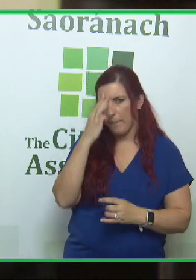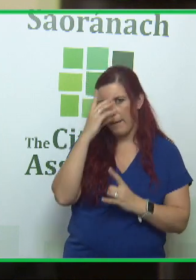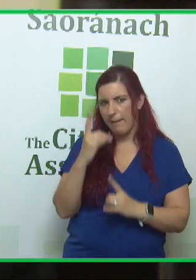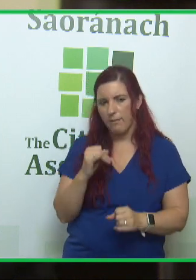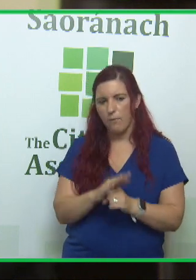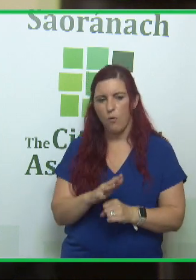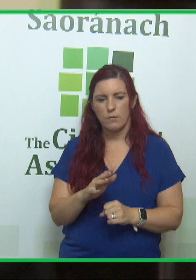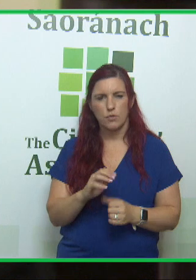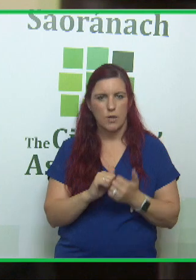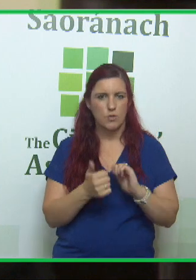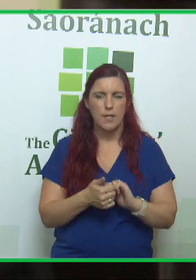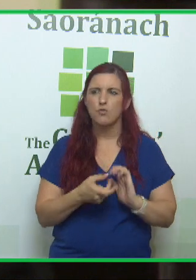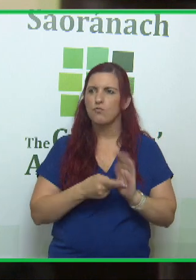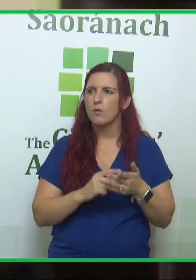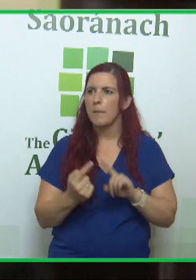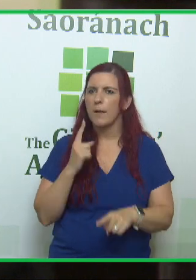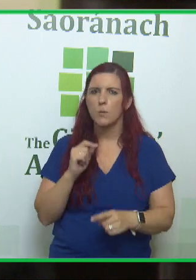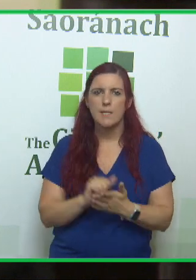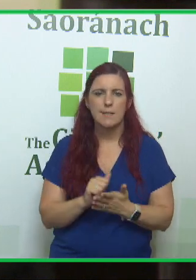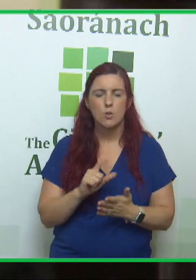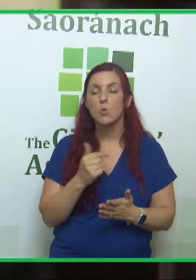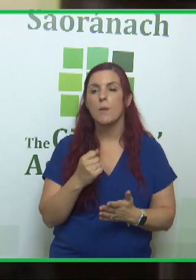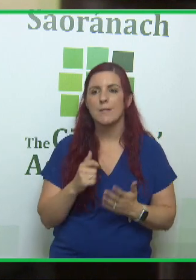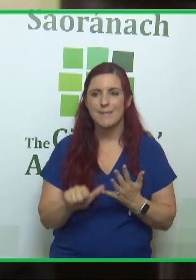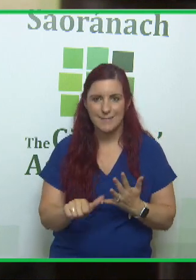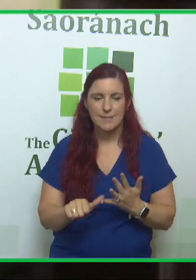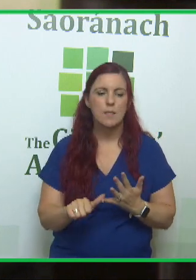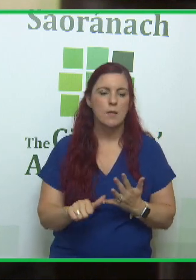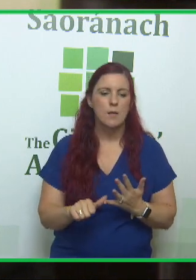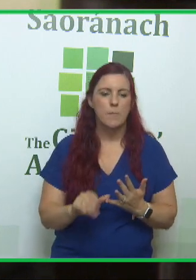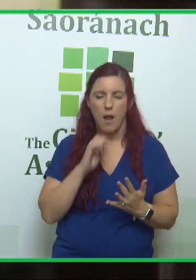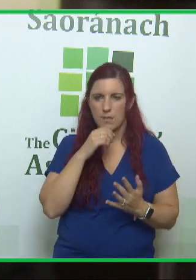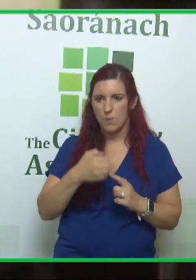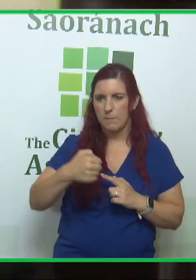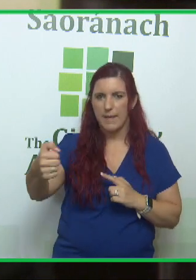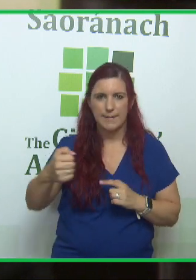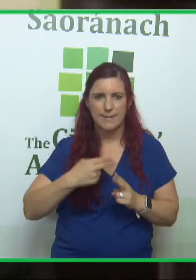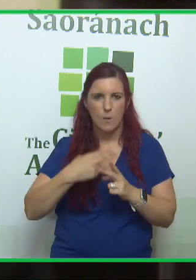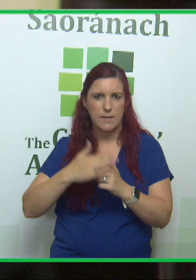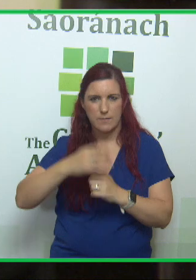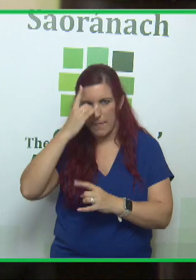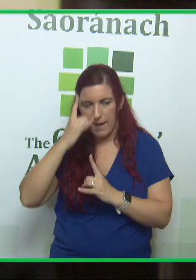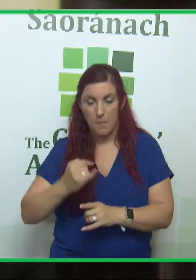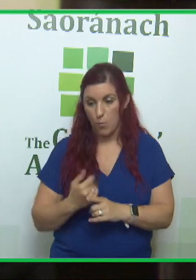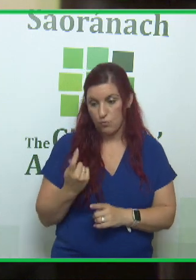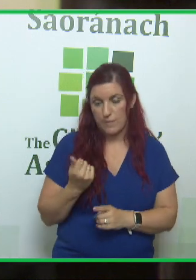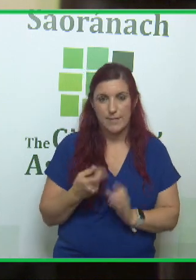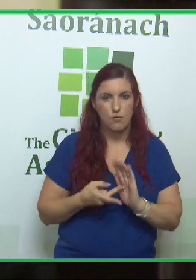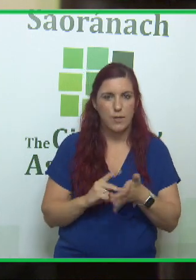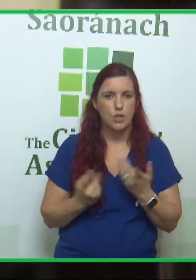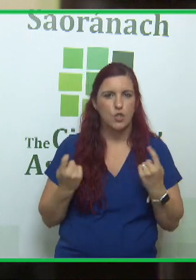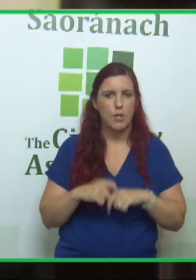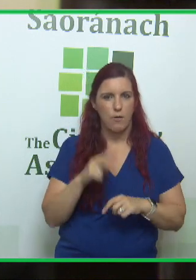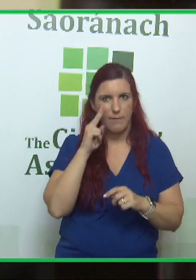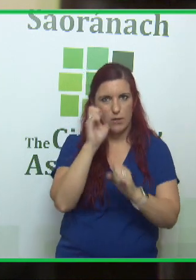which was our strategy in 2006, which put addiction outside mental health. The most recent strategy, Sharing the Vision, in 2021, did